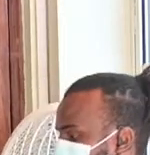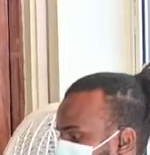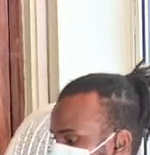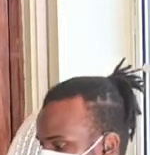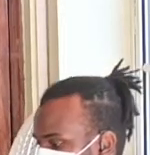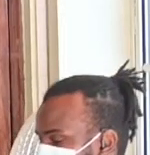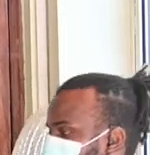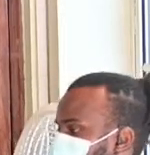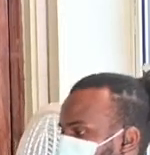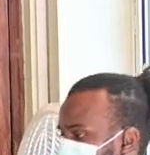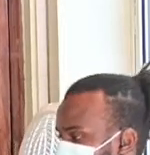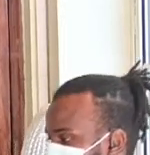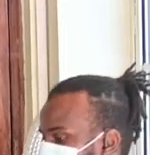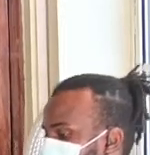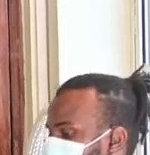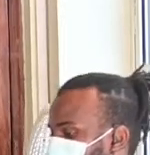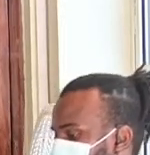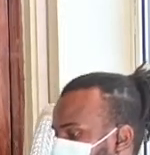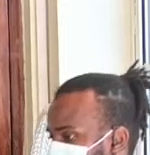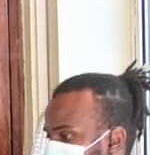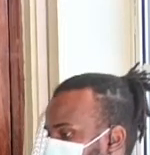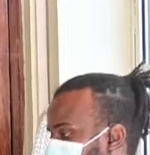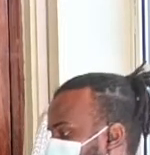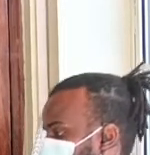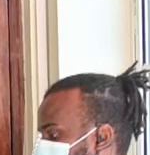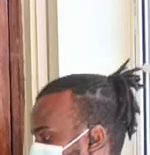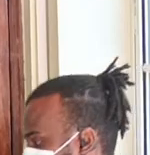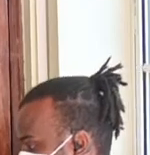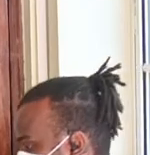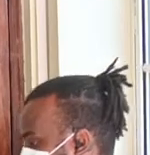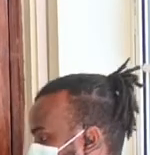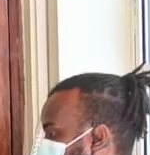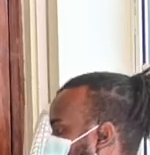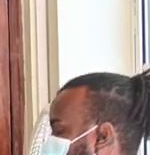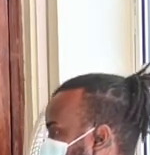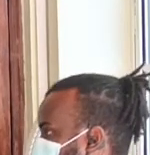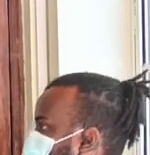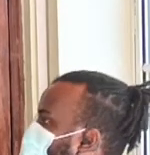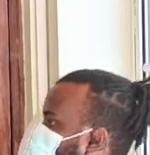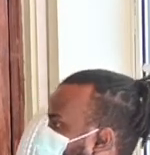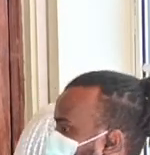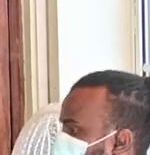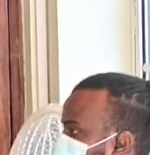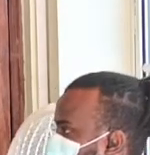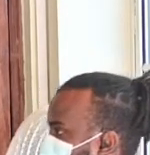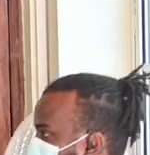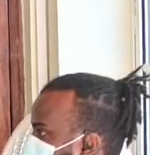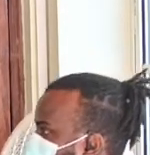I'm breathing.